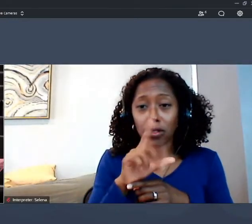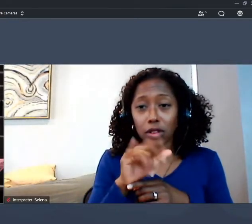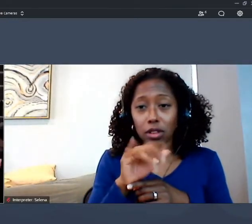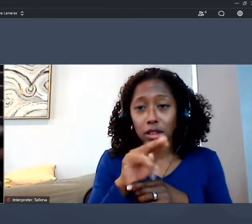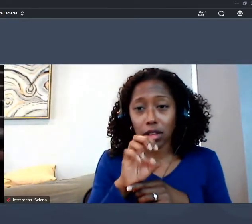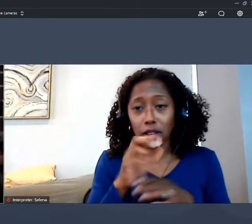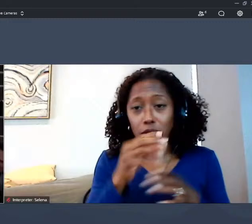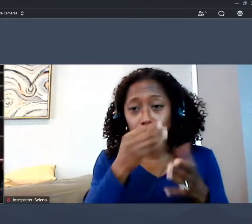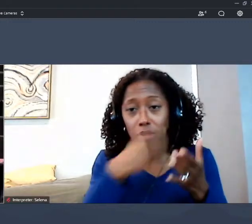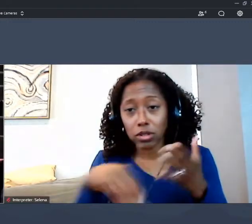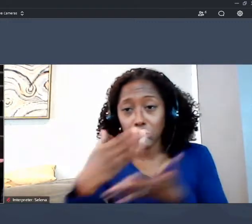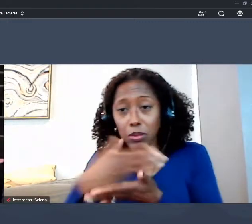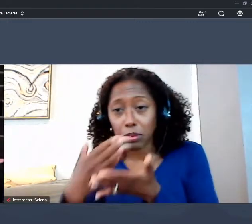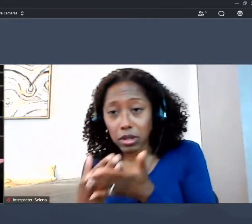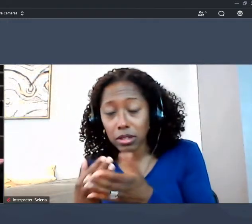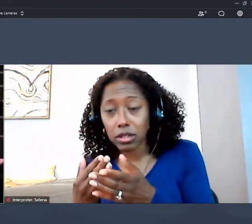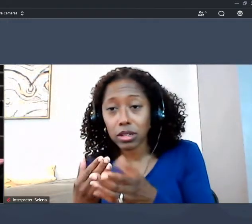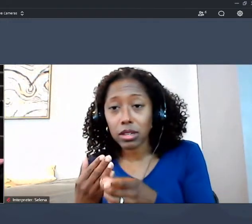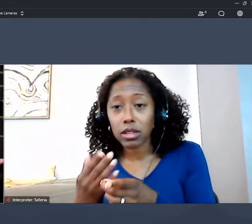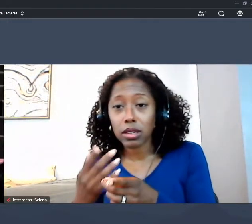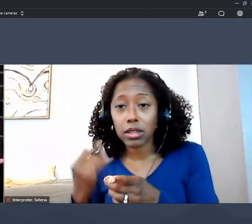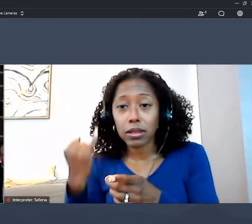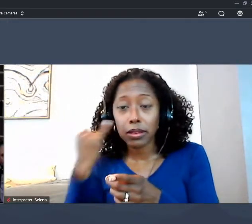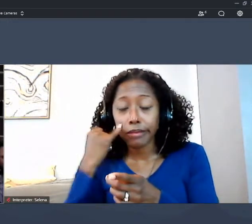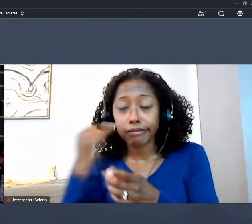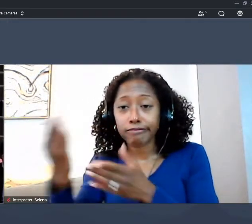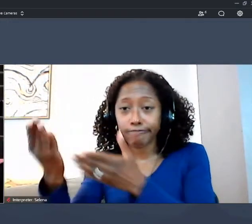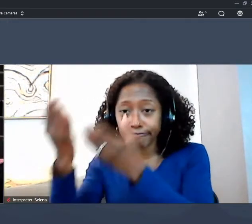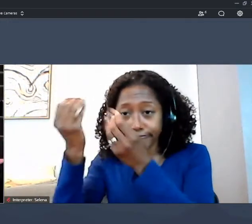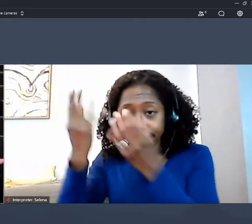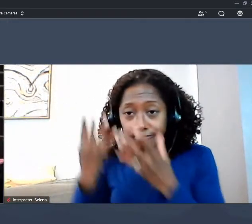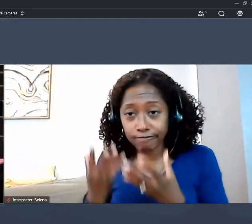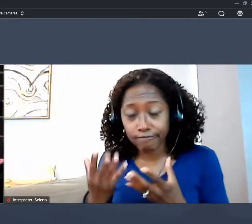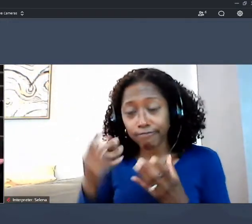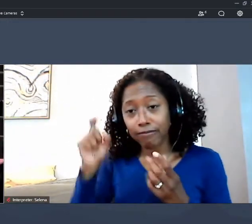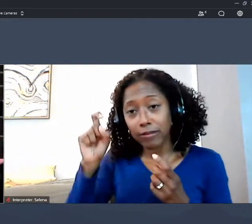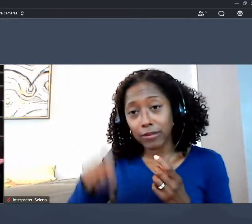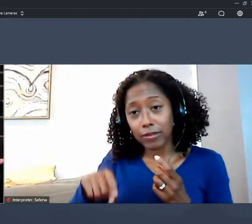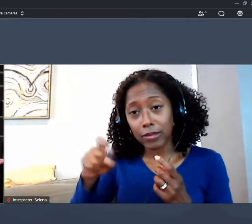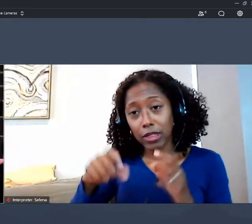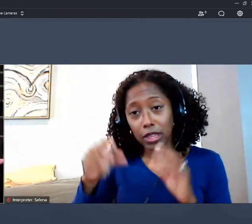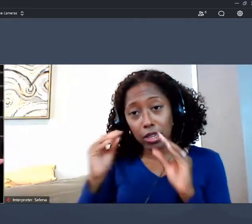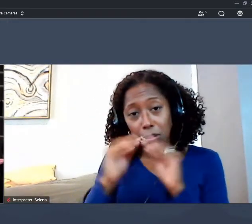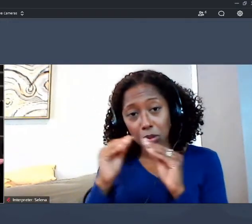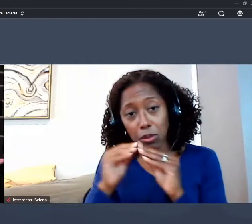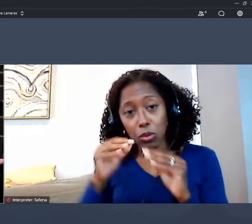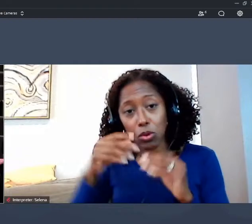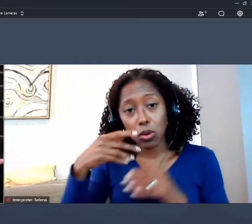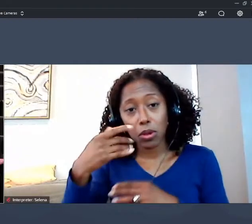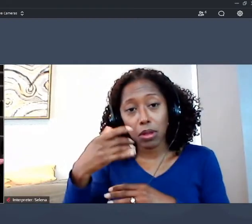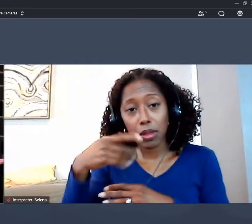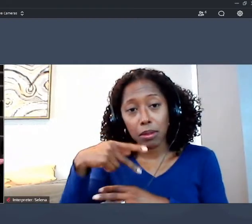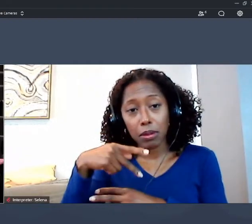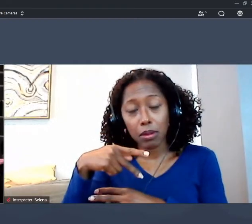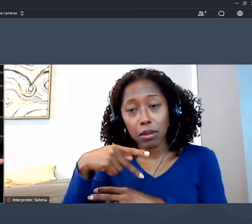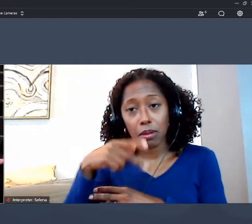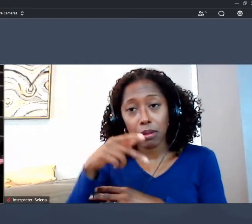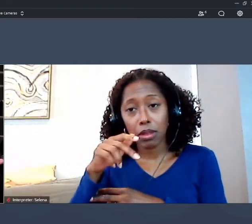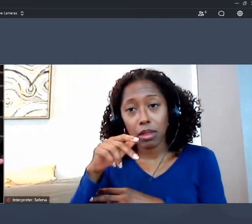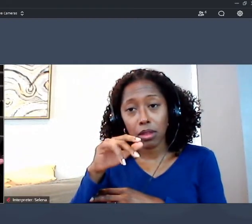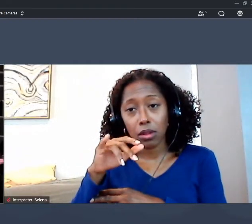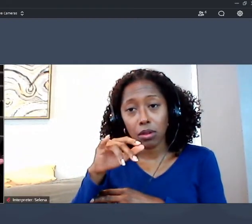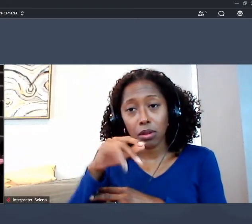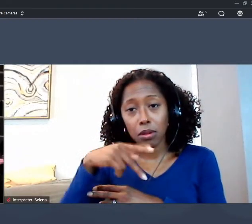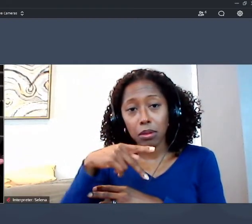the budget season, Ms. Pugh brought to me the need to do the play yard at MAS. We have a real drainage